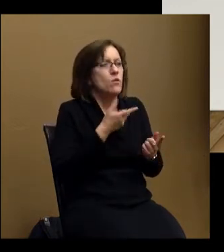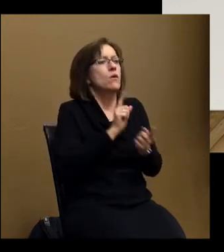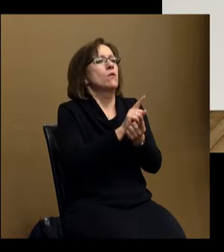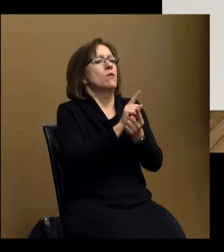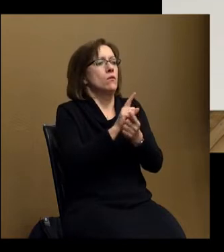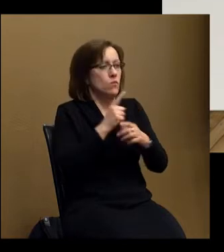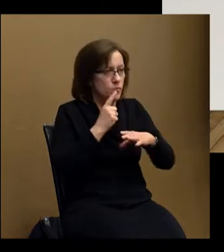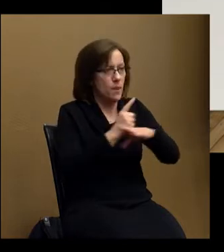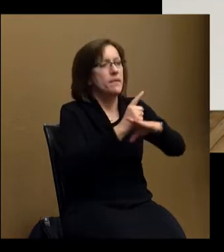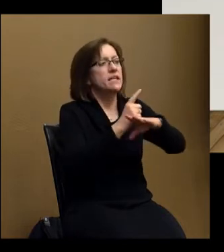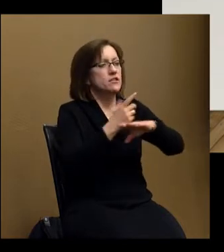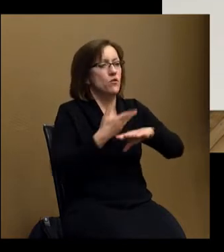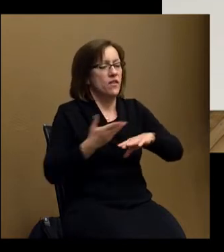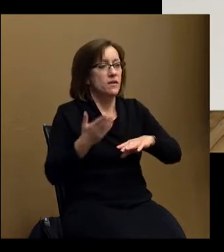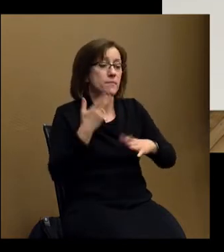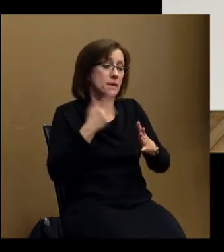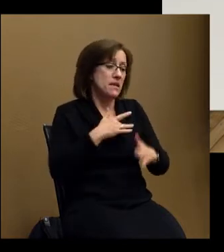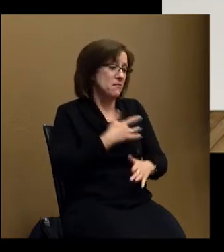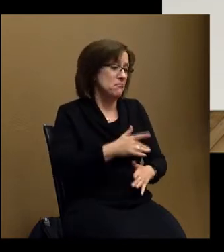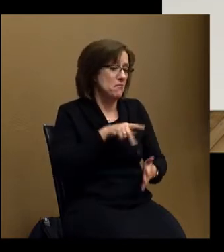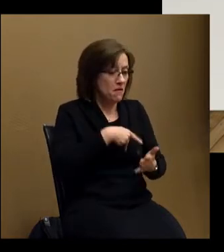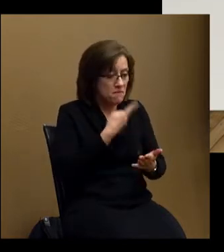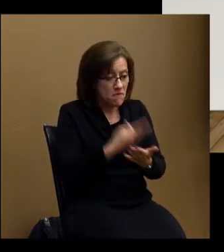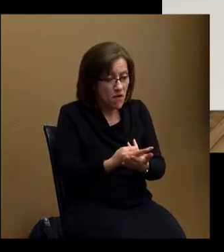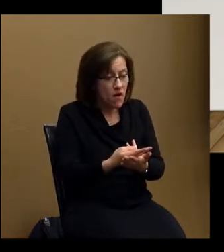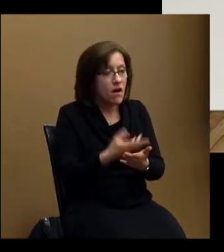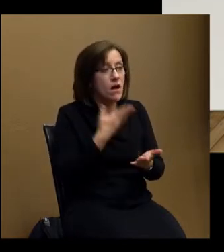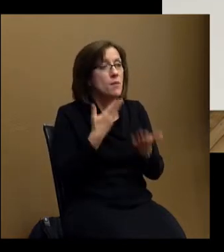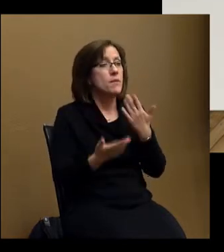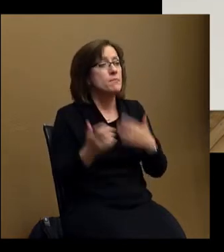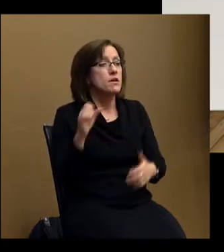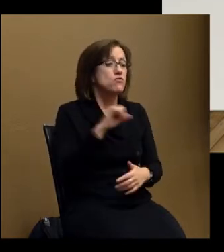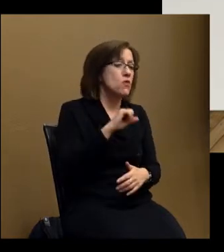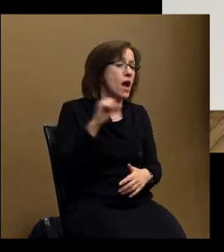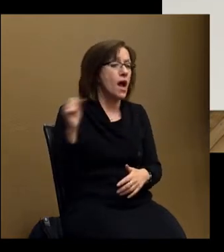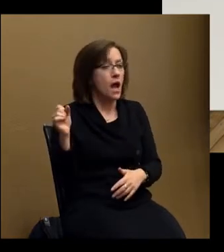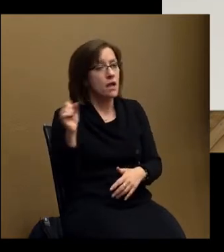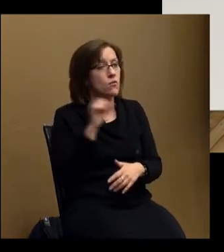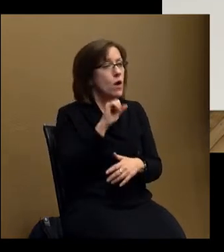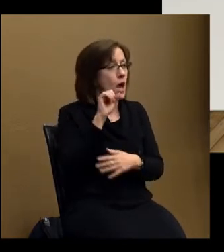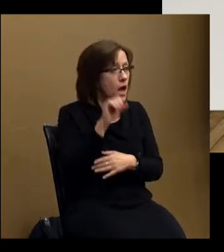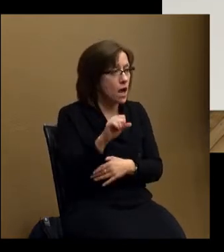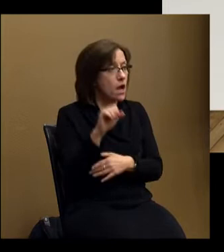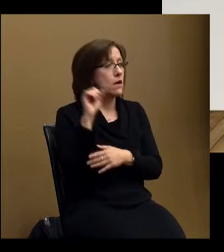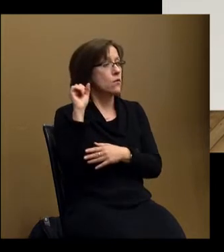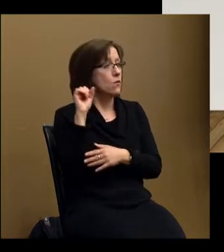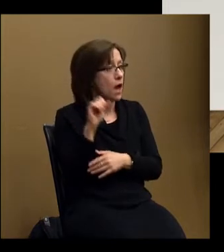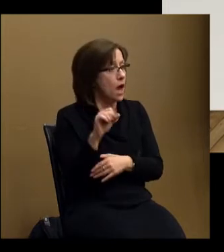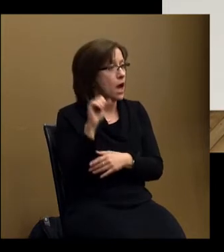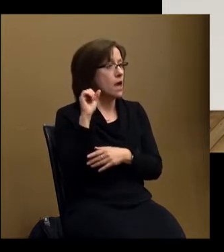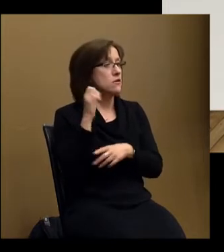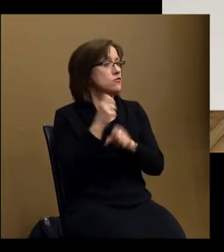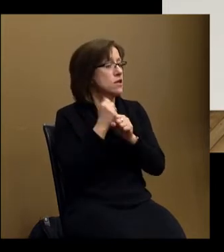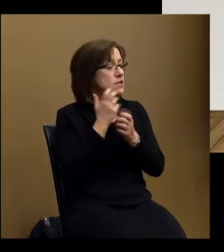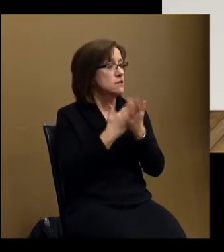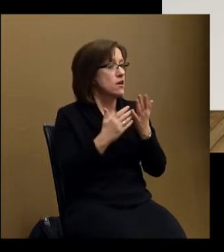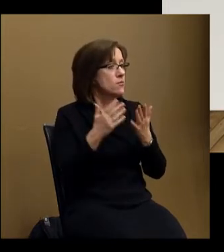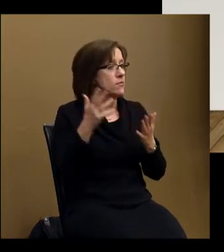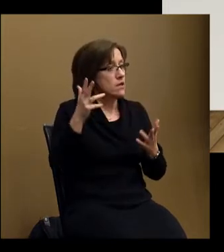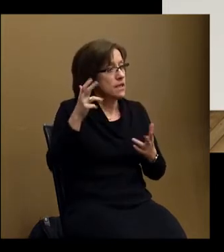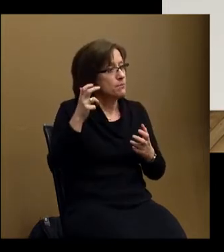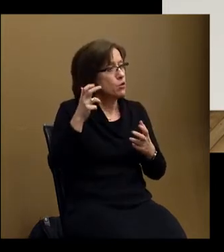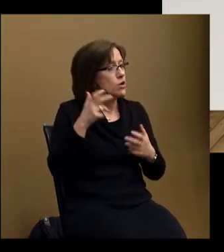things. They might have a tendency to fall. They may rock to get some input, okay? Any